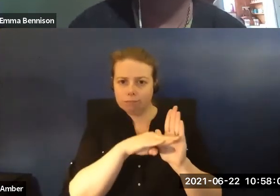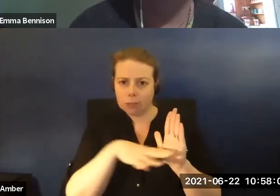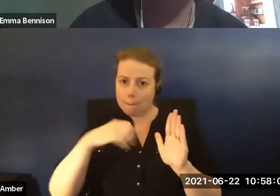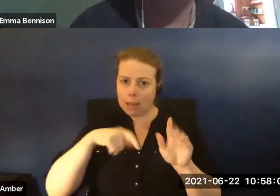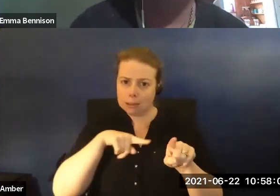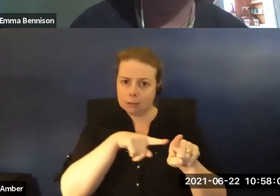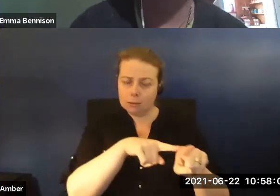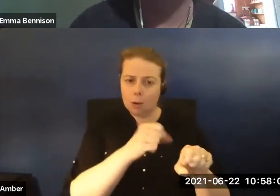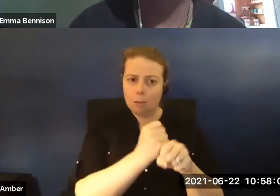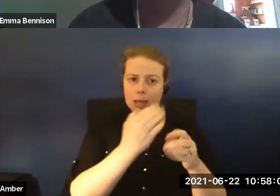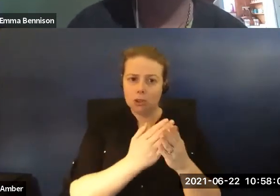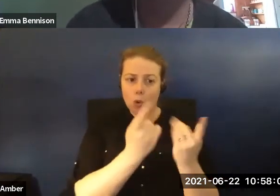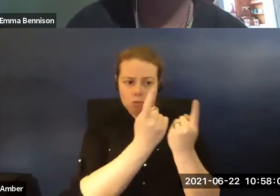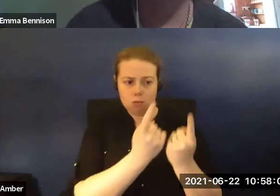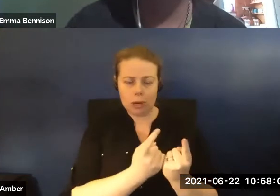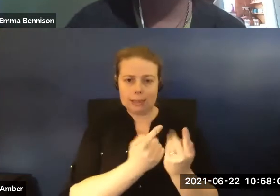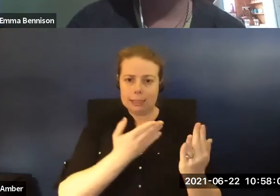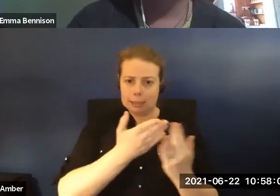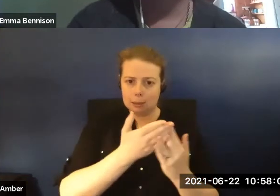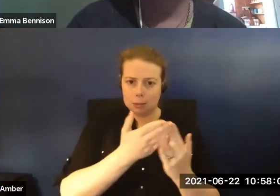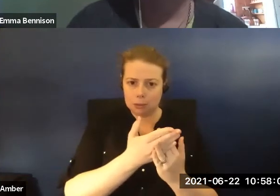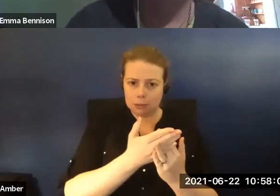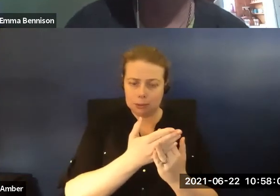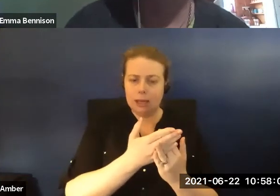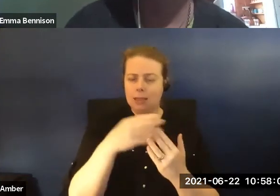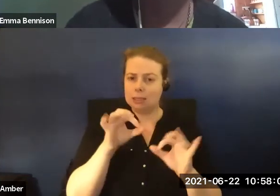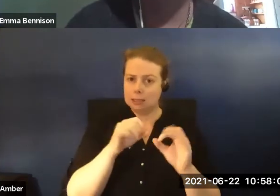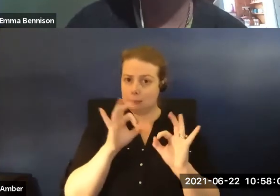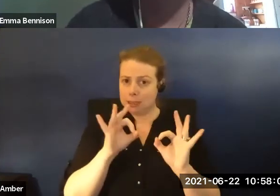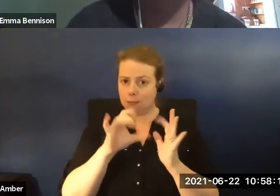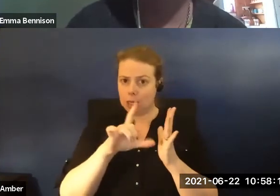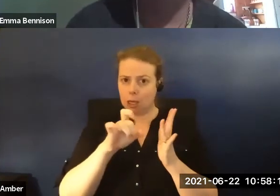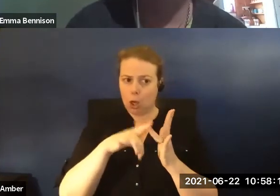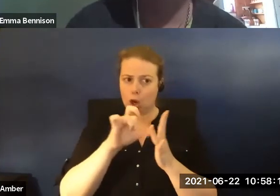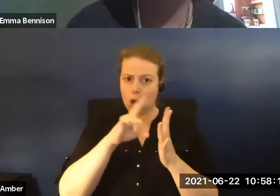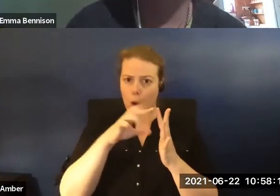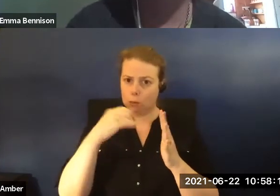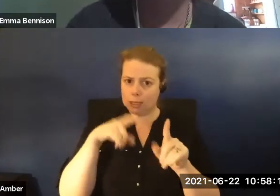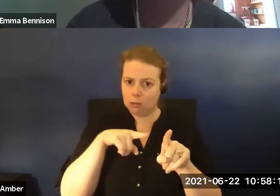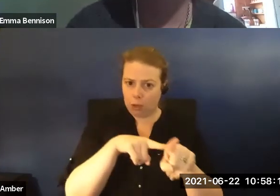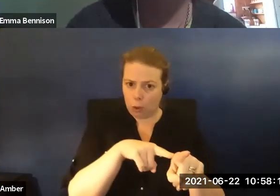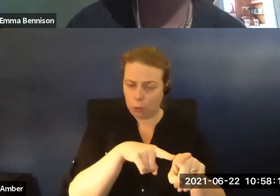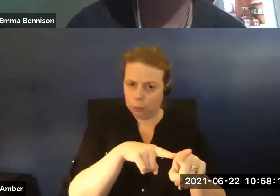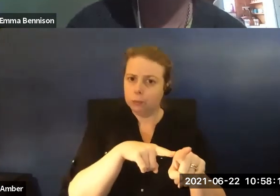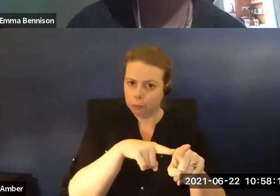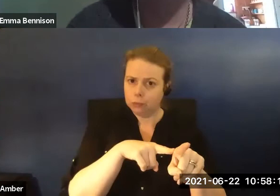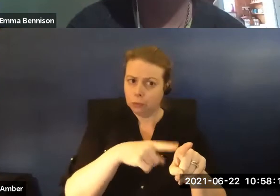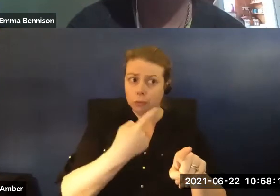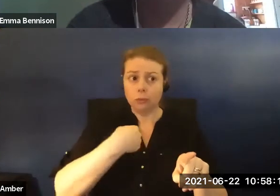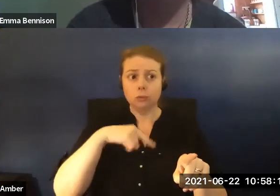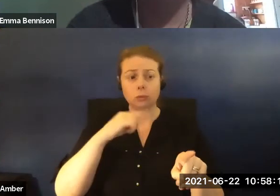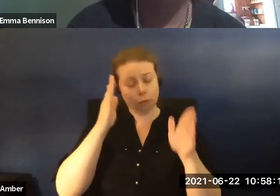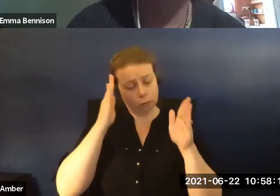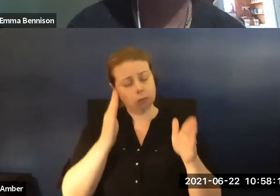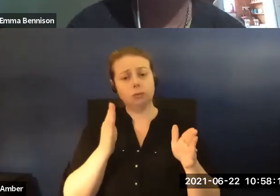are accessible, which is called the Telecommunication Consumer Protection Code. Now, we've taken this quite seriously. We've built up a specialist team